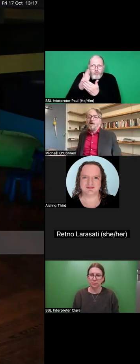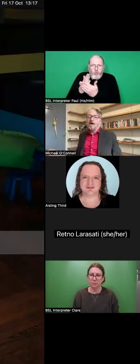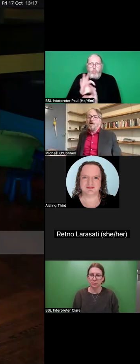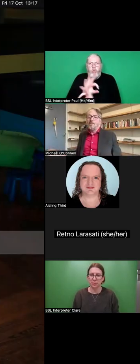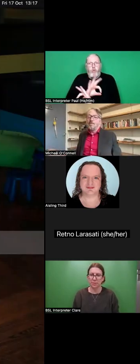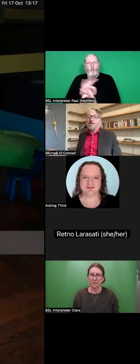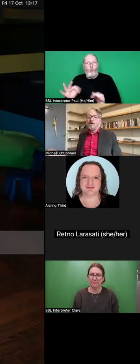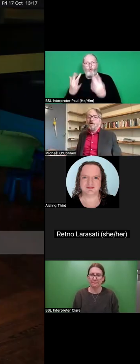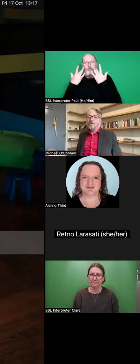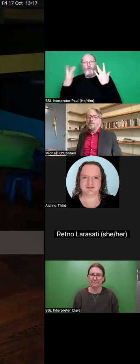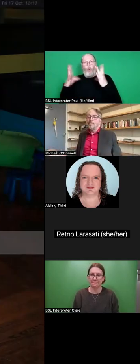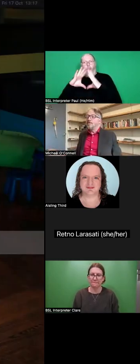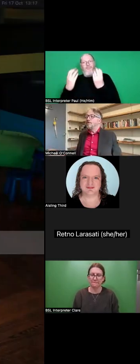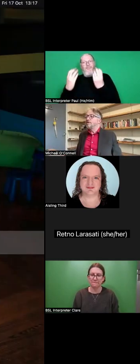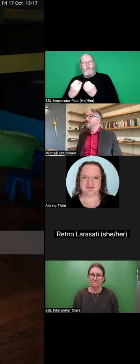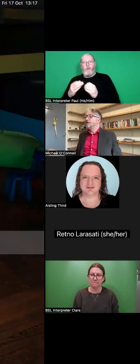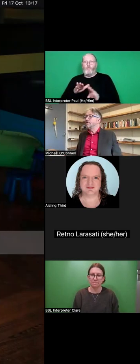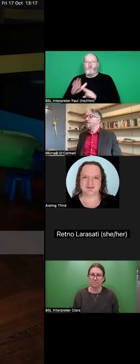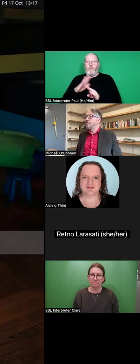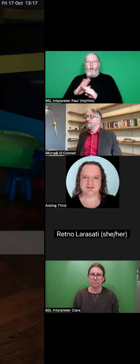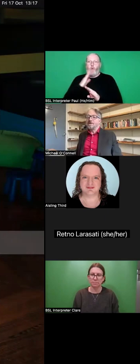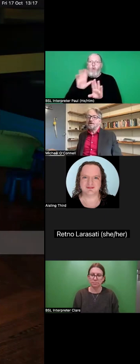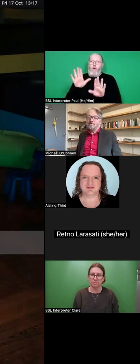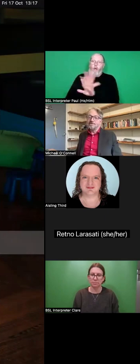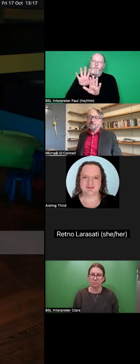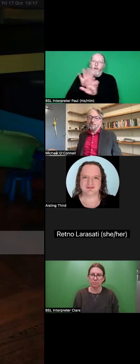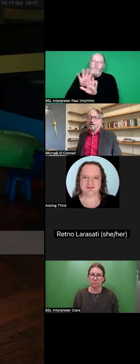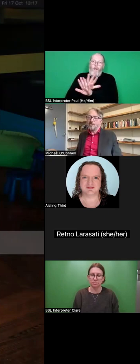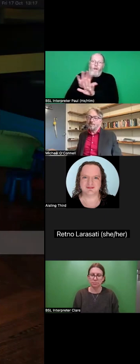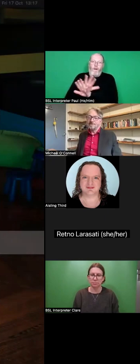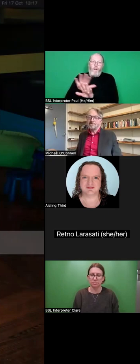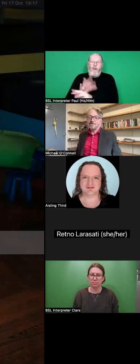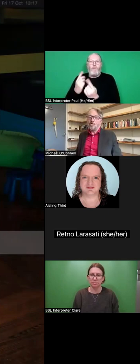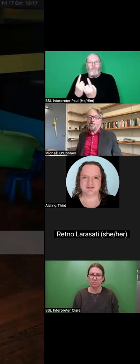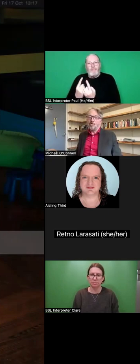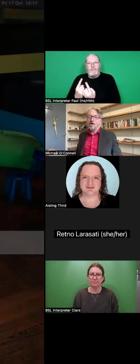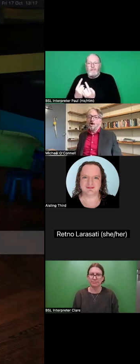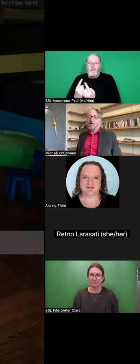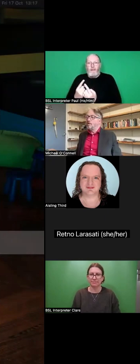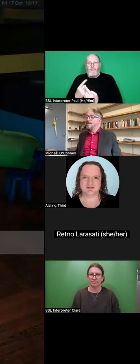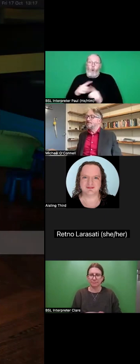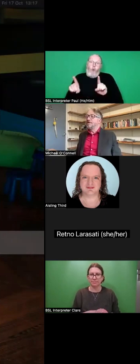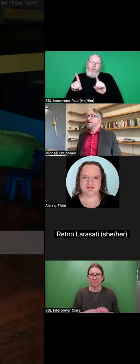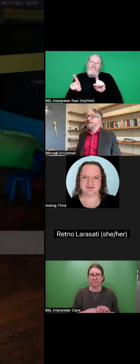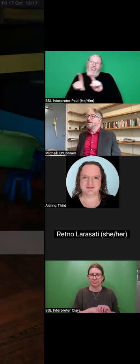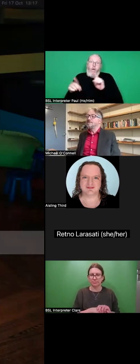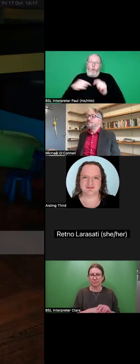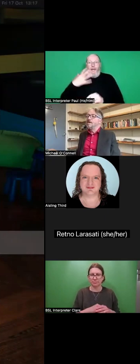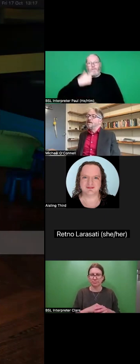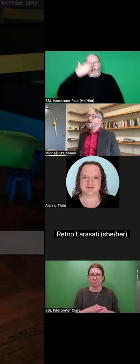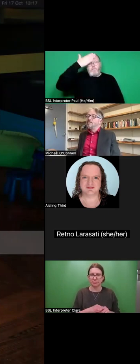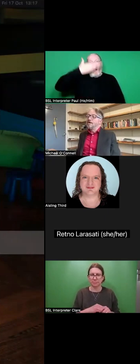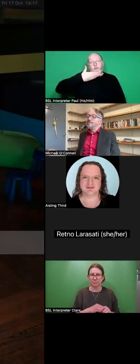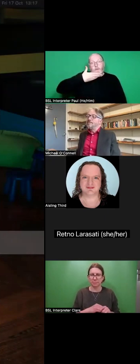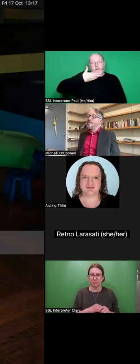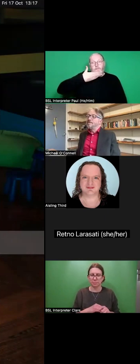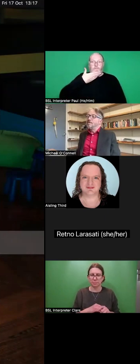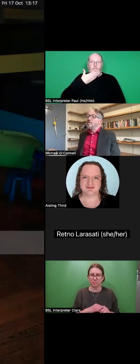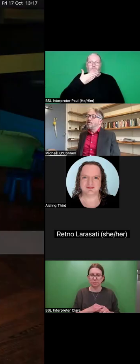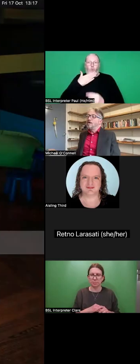on? I mean, we could think of this kind of literal wearing of masks or other ways of being evasive.